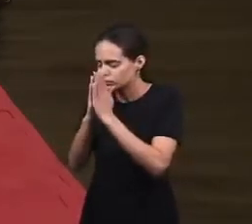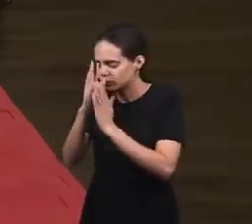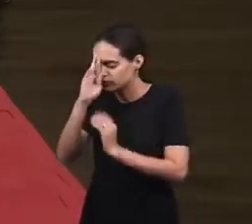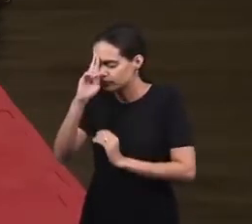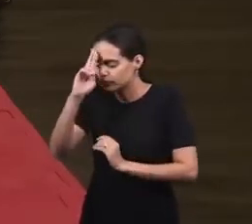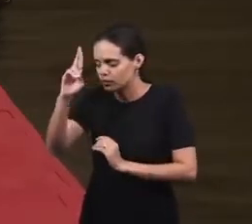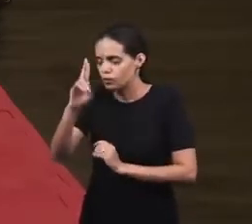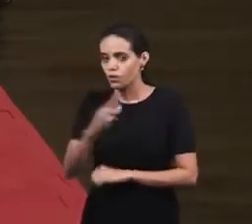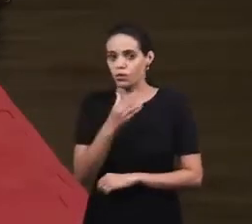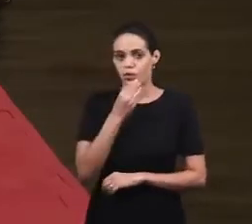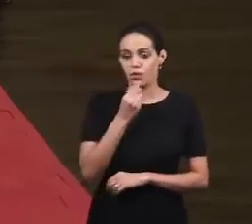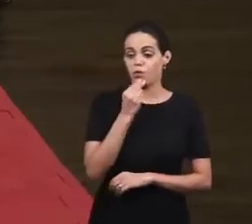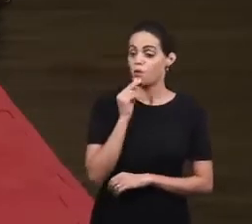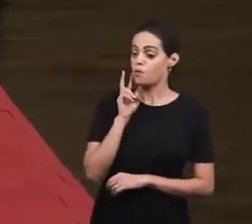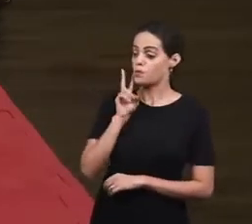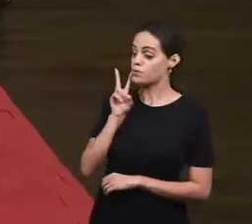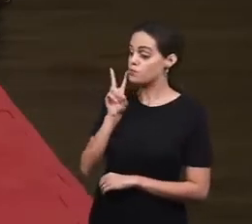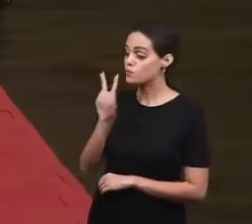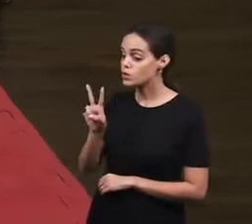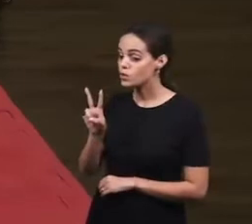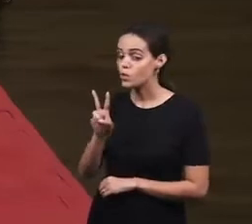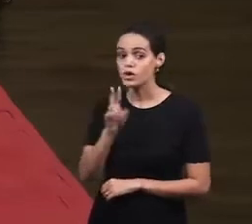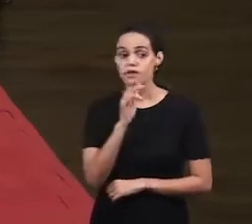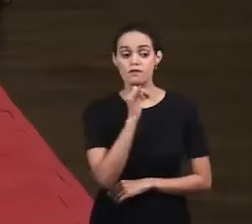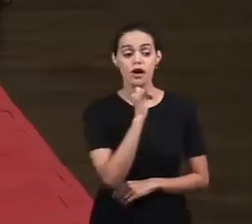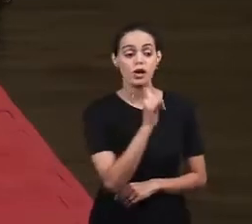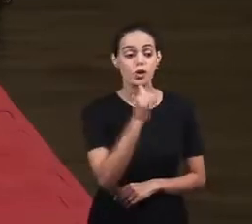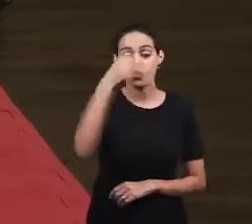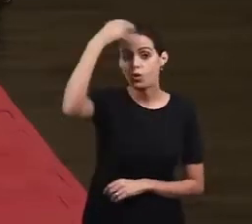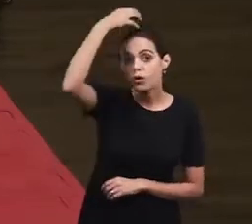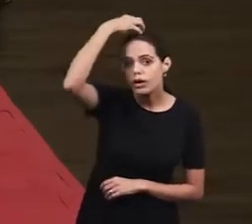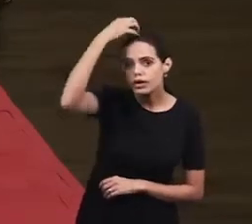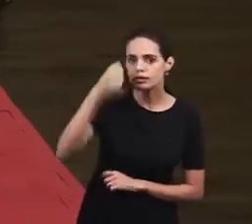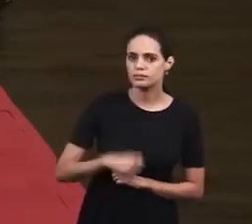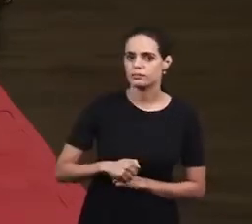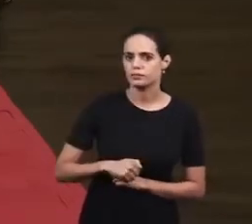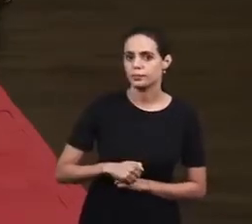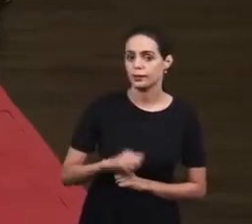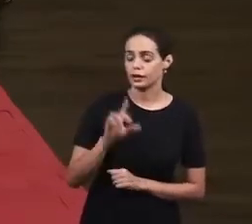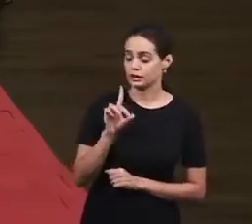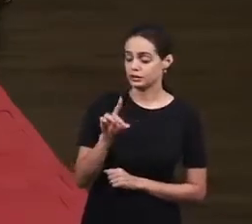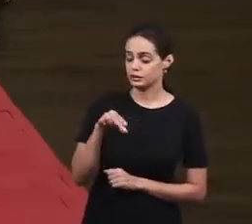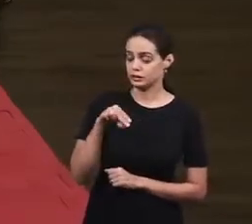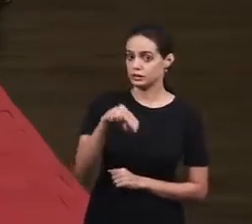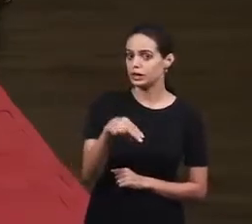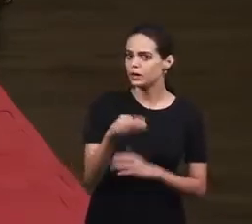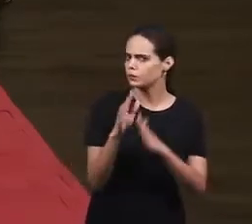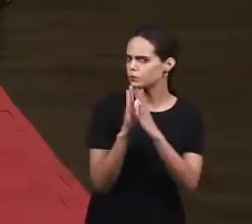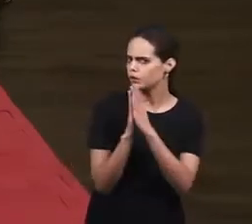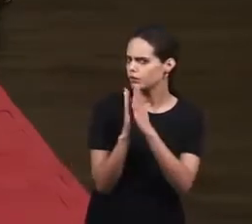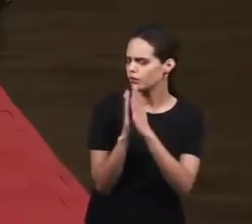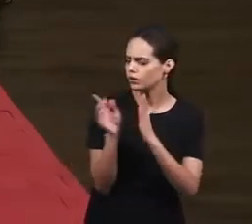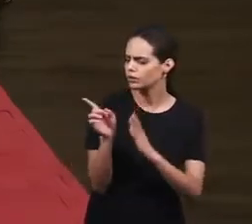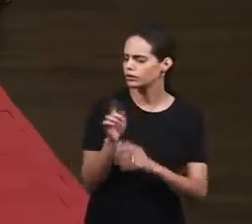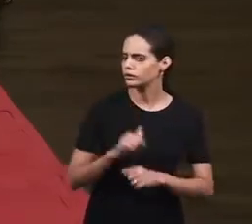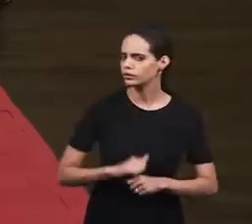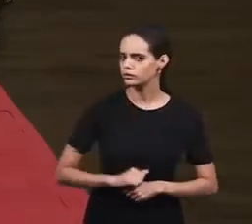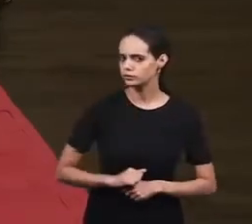of those men saw him. And they went to the king, and they told the king, look, Daniel was praying.